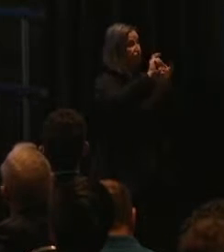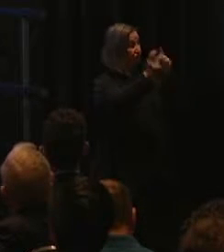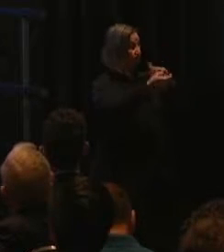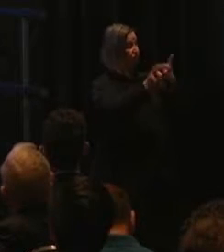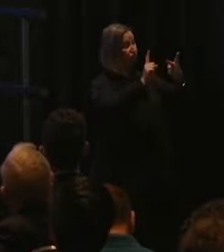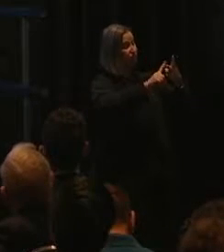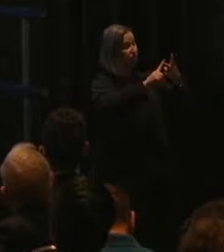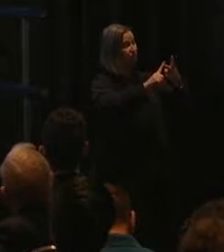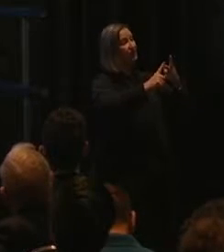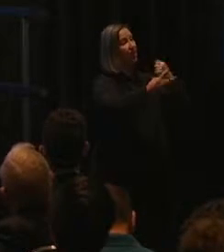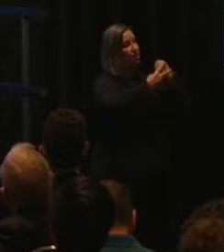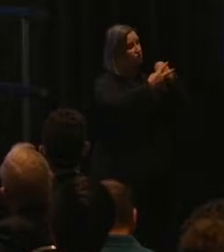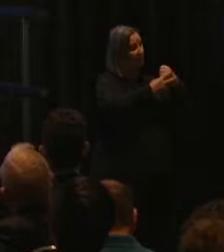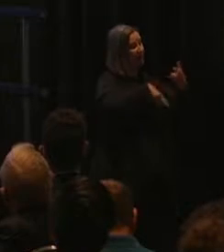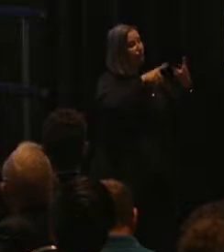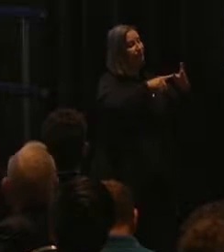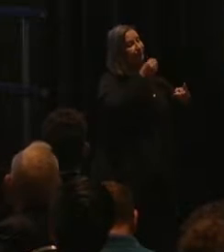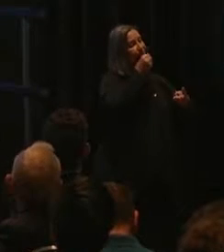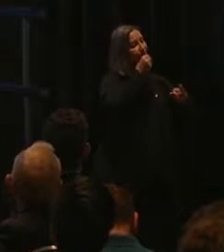conservation, and food security.